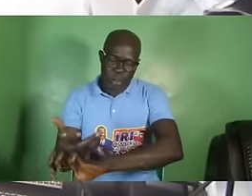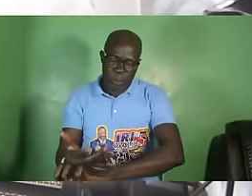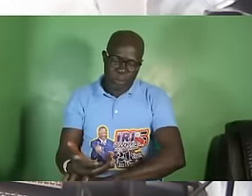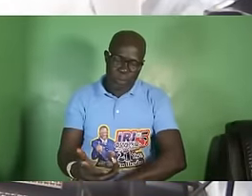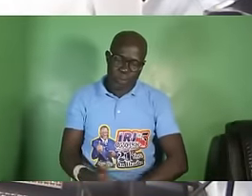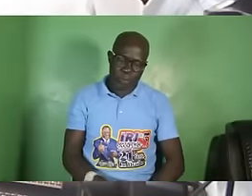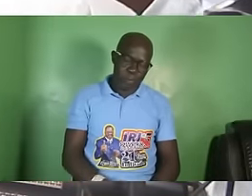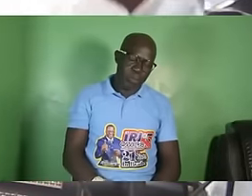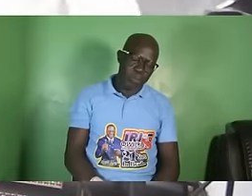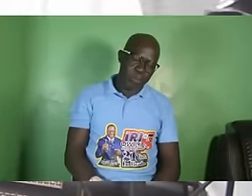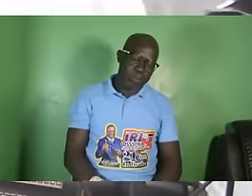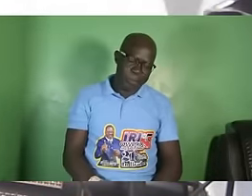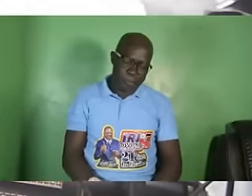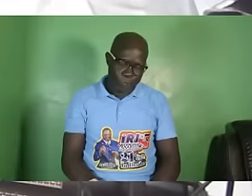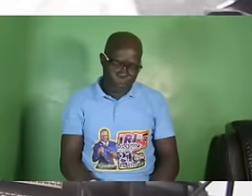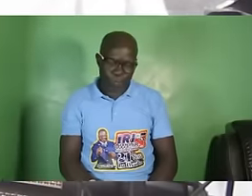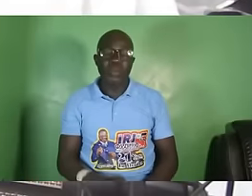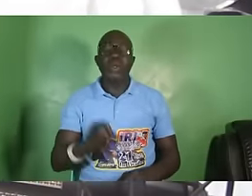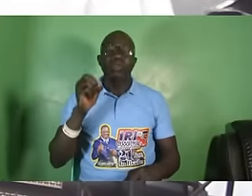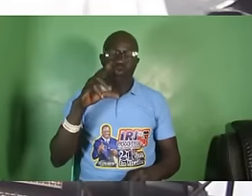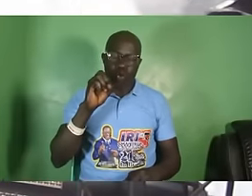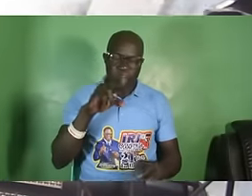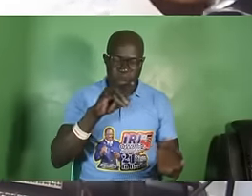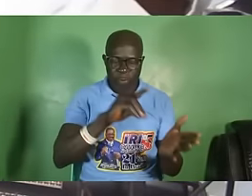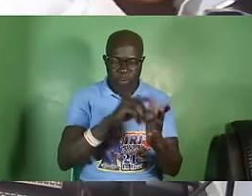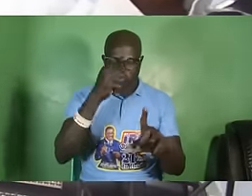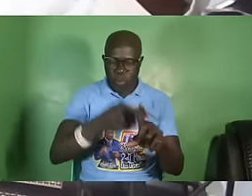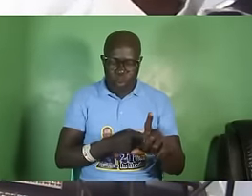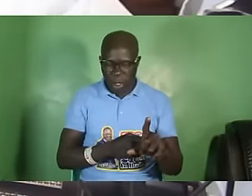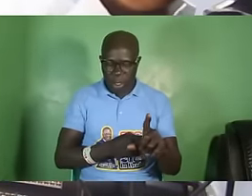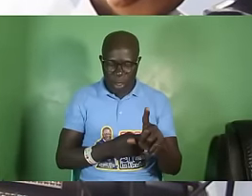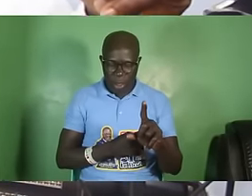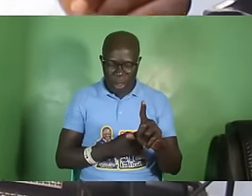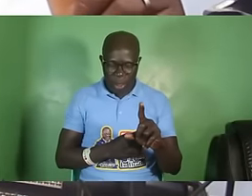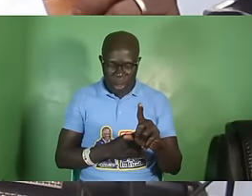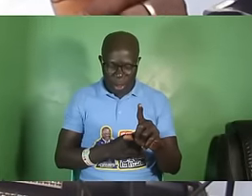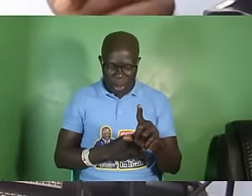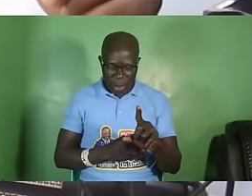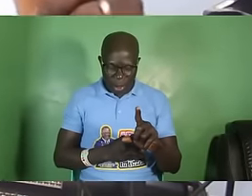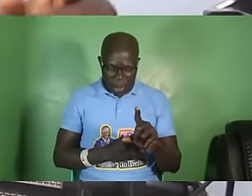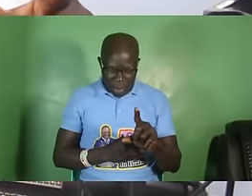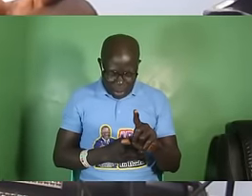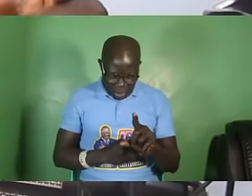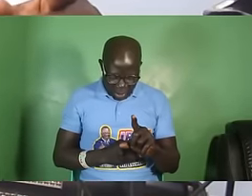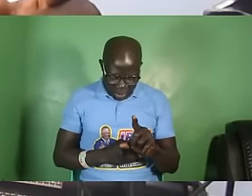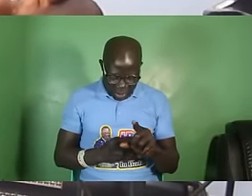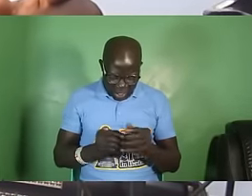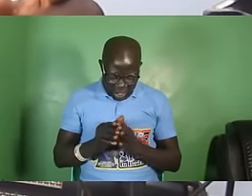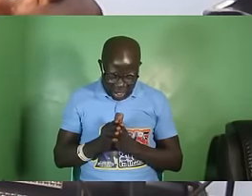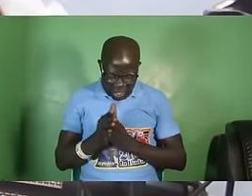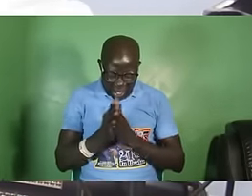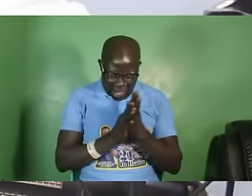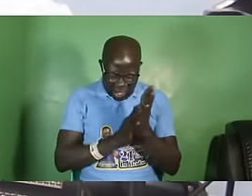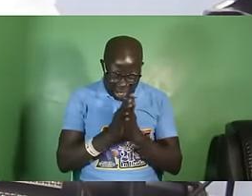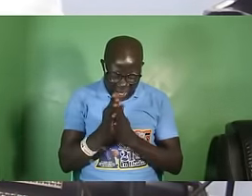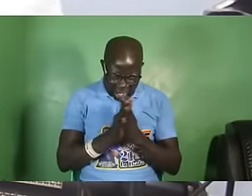form it, sir? You don't get jila. Also get jila. That's more. You are John Kata. The love goes to. Every mirror that you have ever